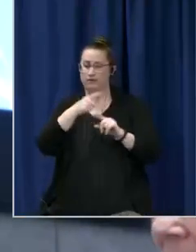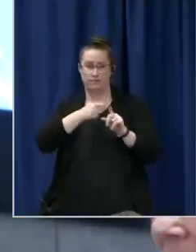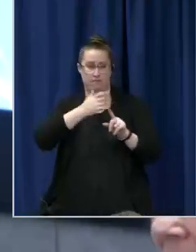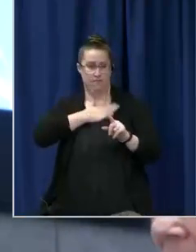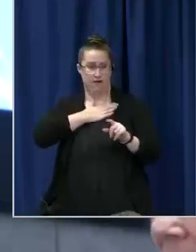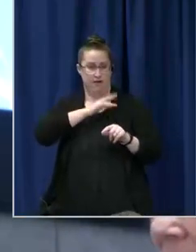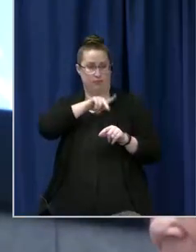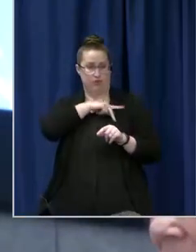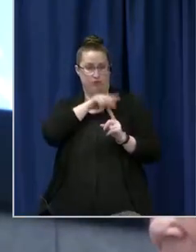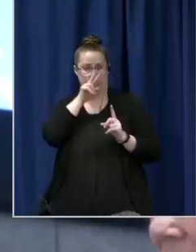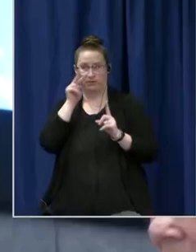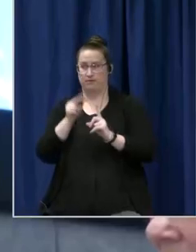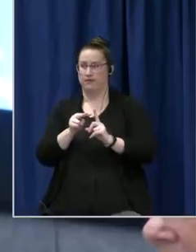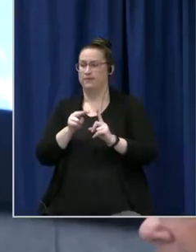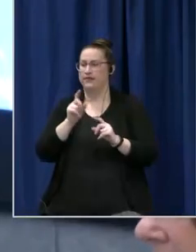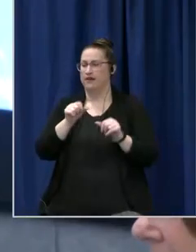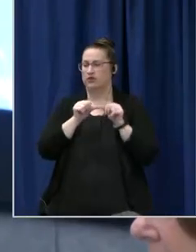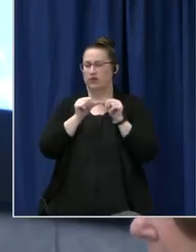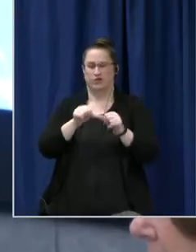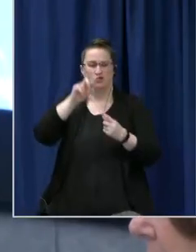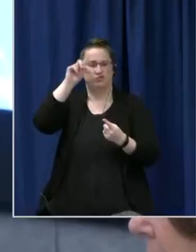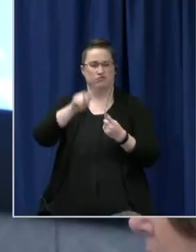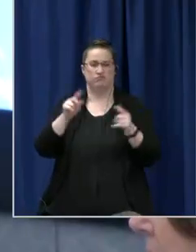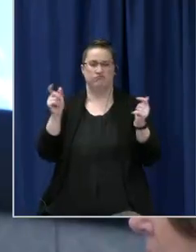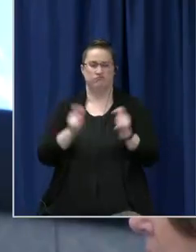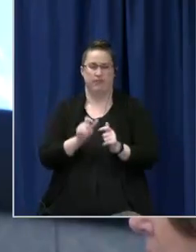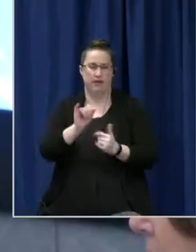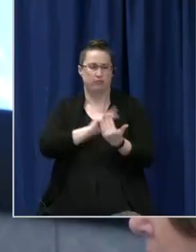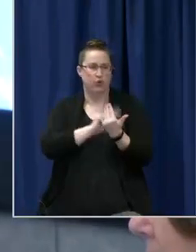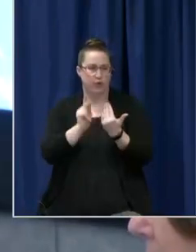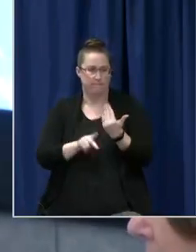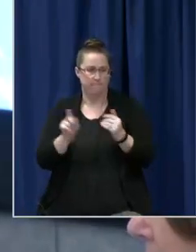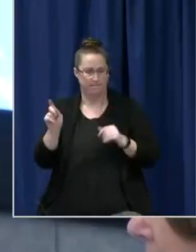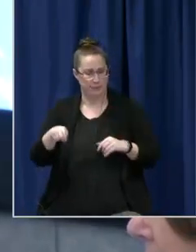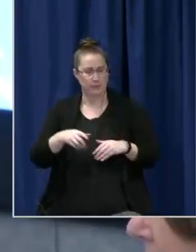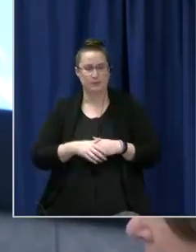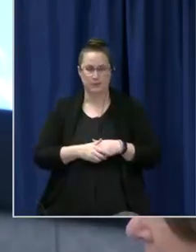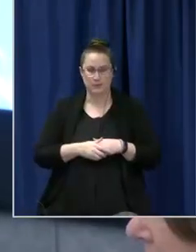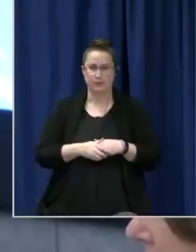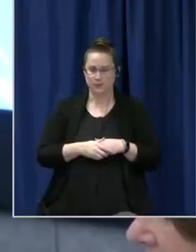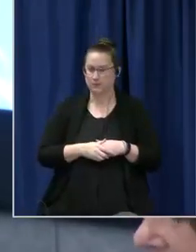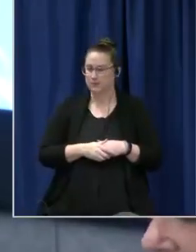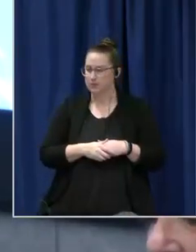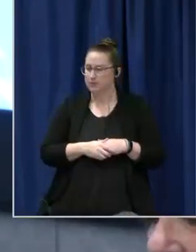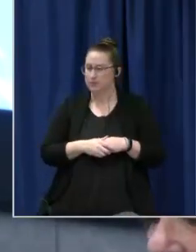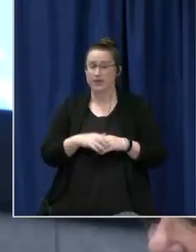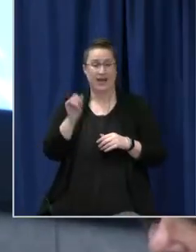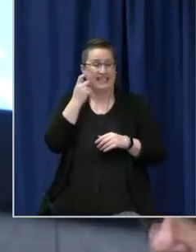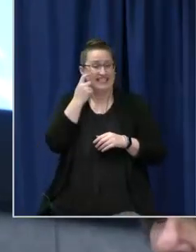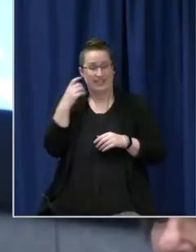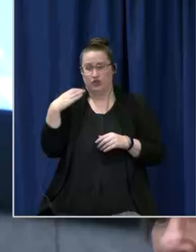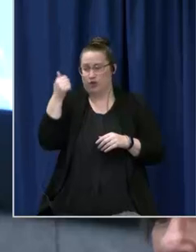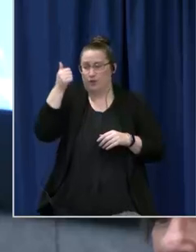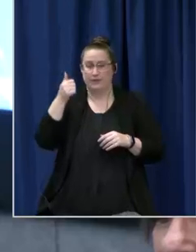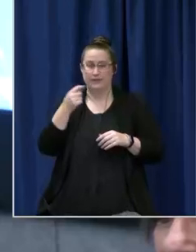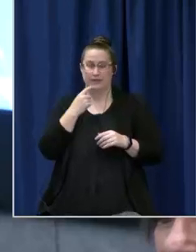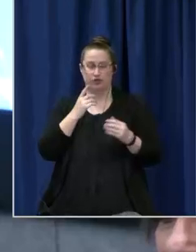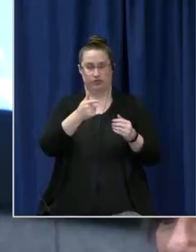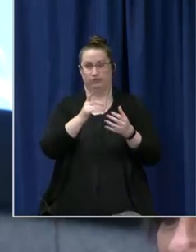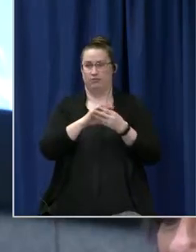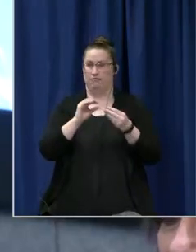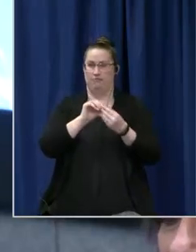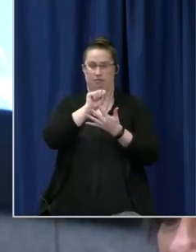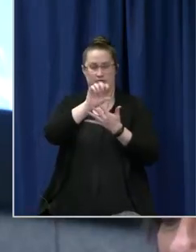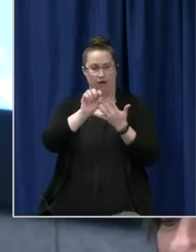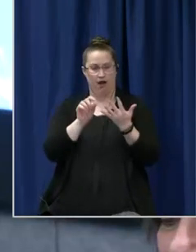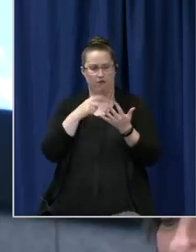personal perspective, have to continue to wind down the program. So, like the chairwoman said, I mean, she said a lot of, I think, what